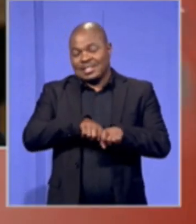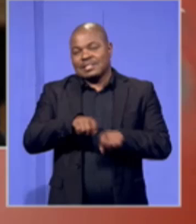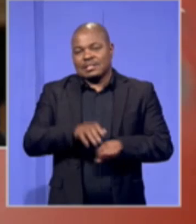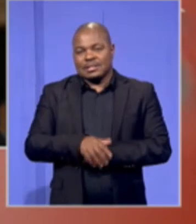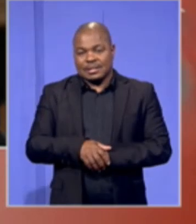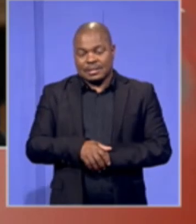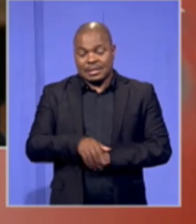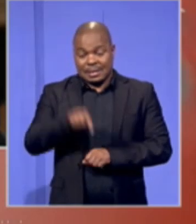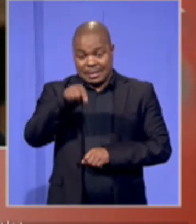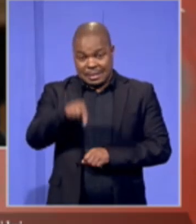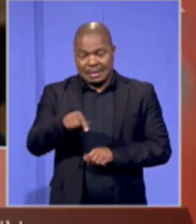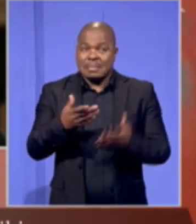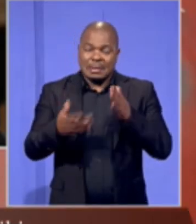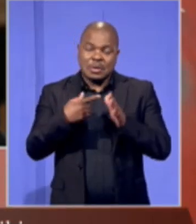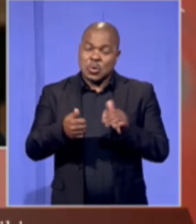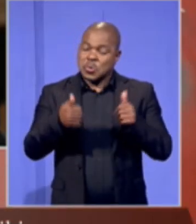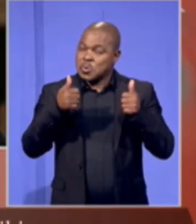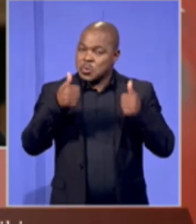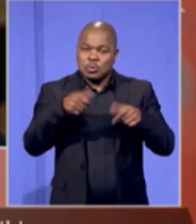good test